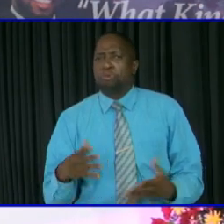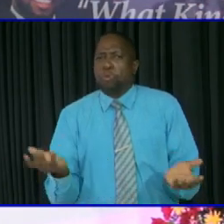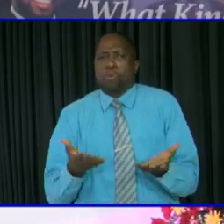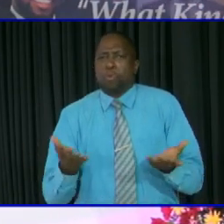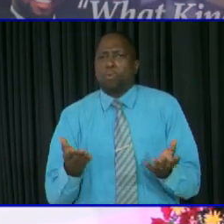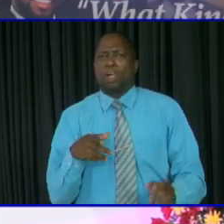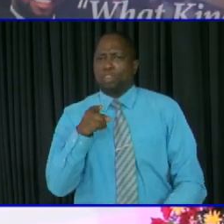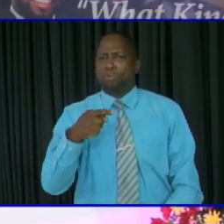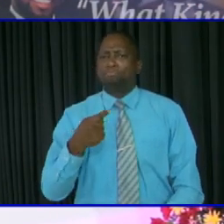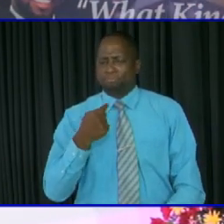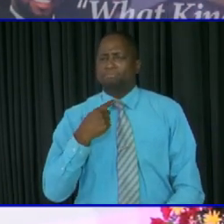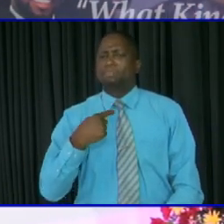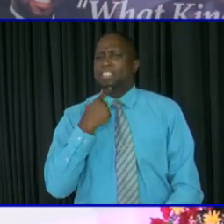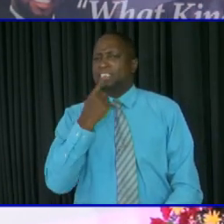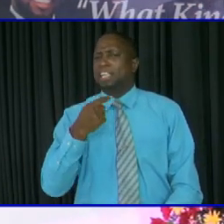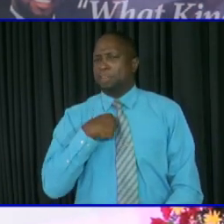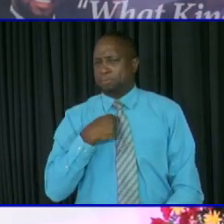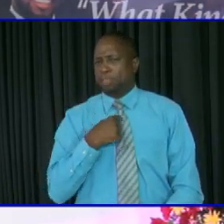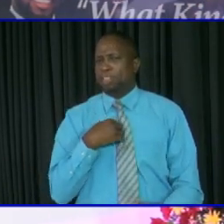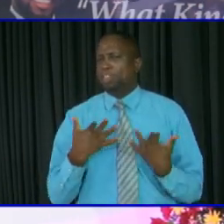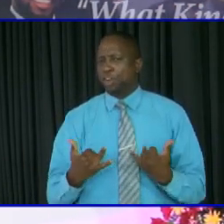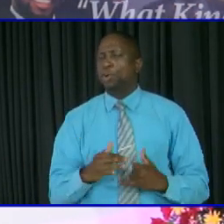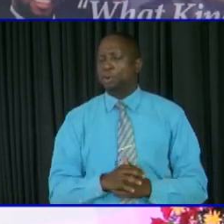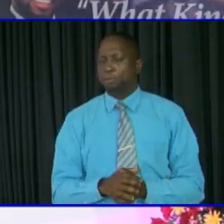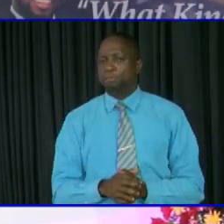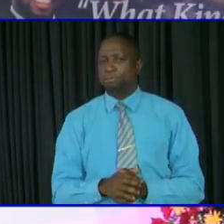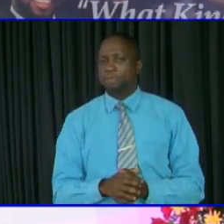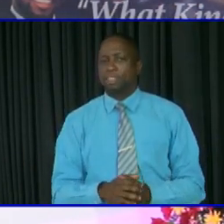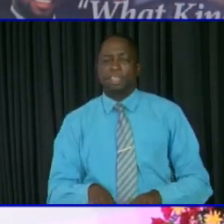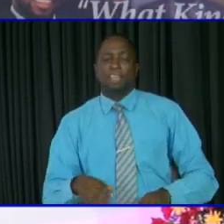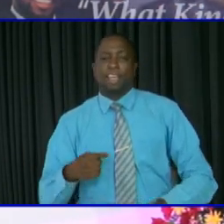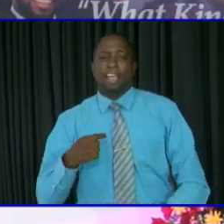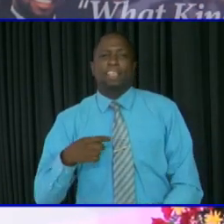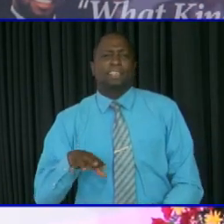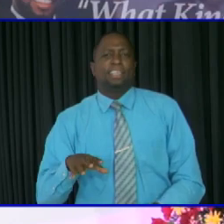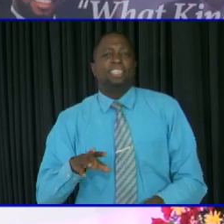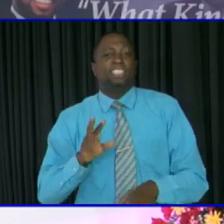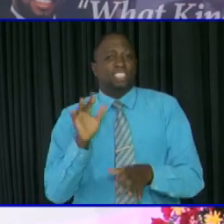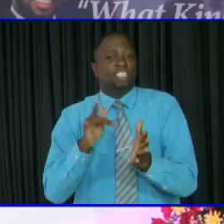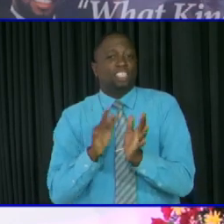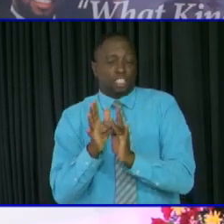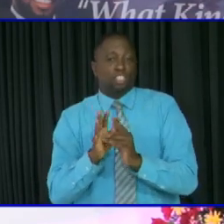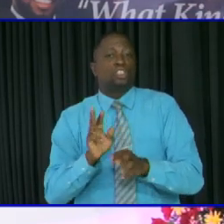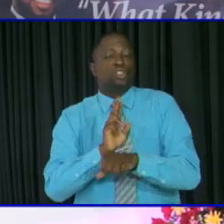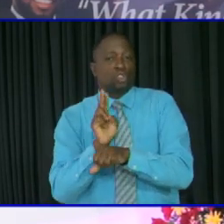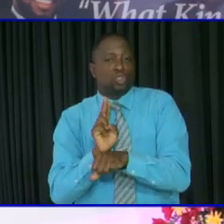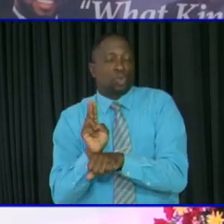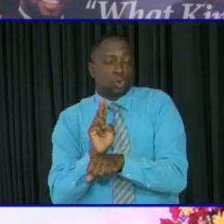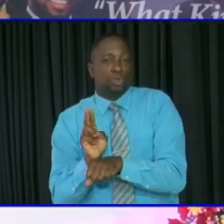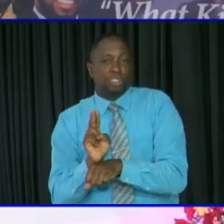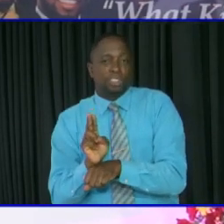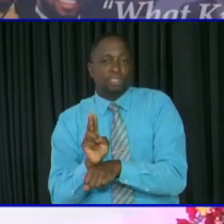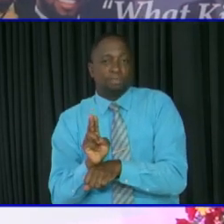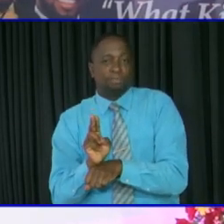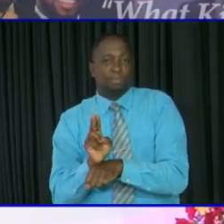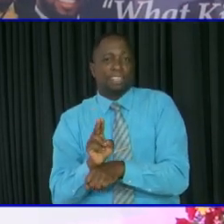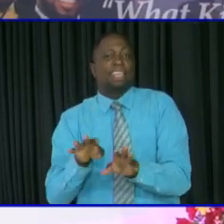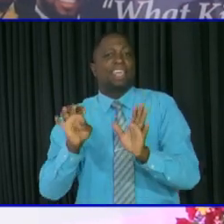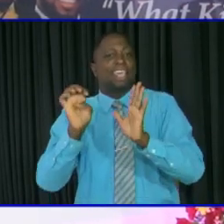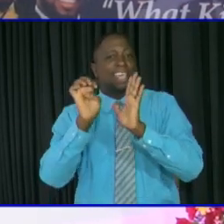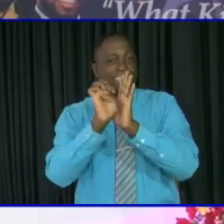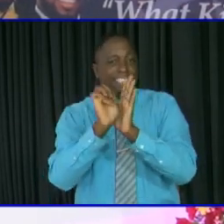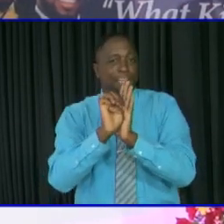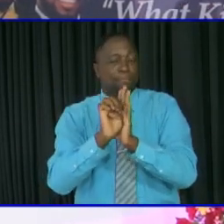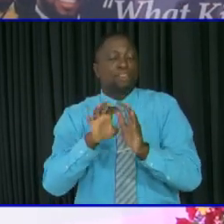to understand that Jesus used the example of virgins to speak about the fact that there